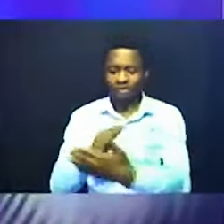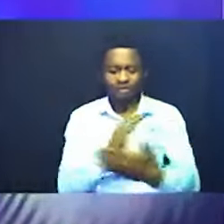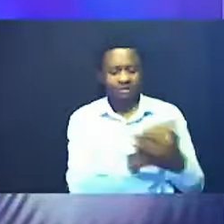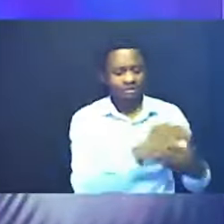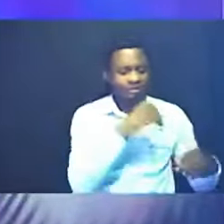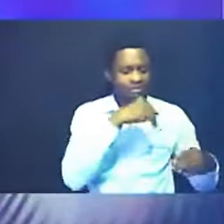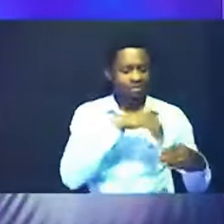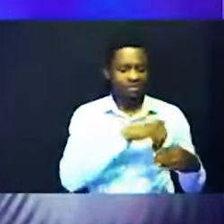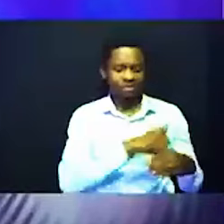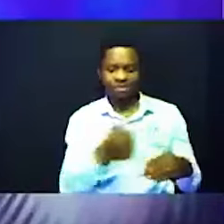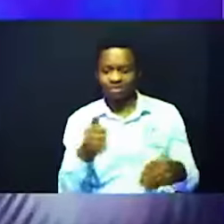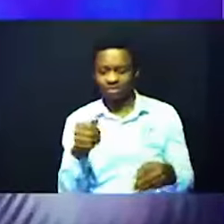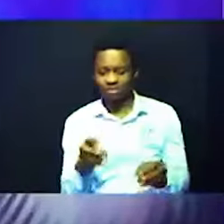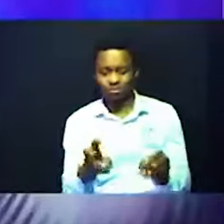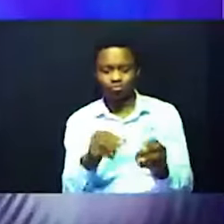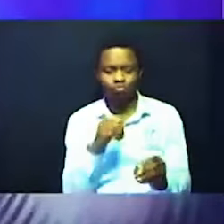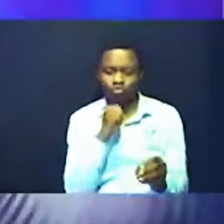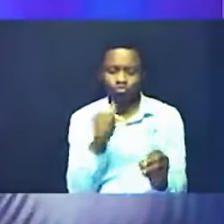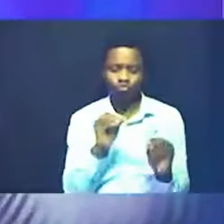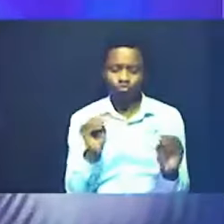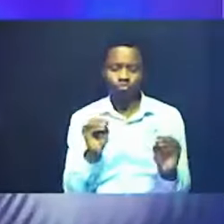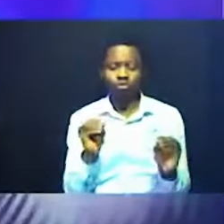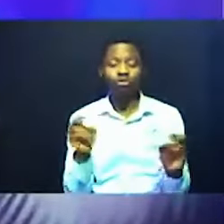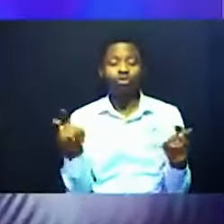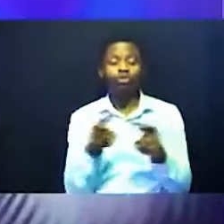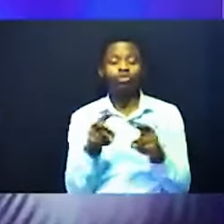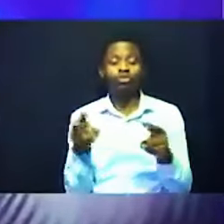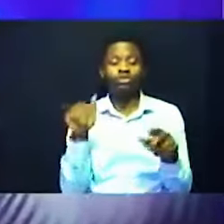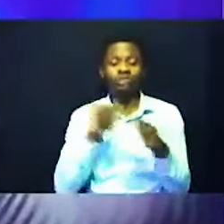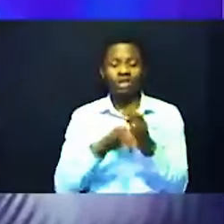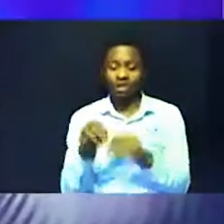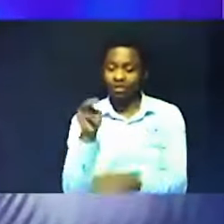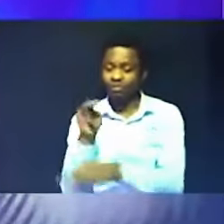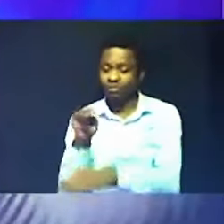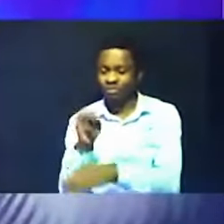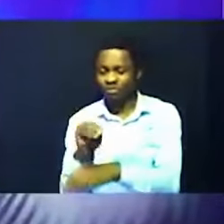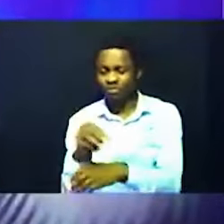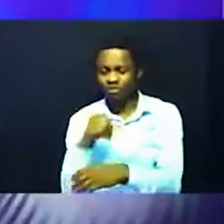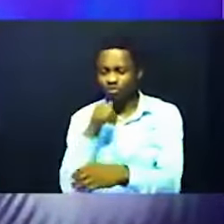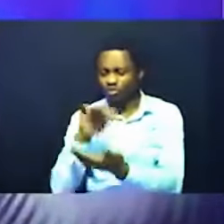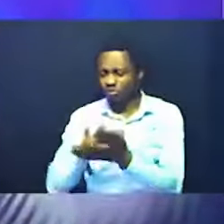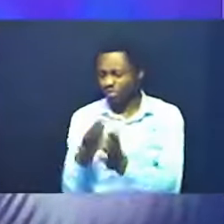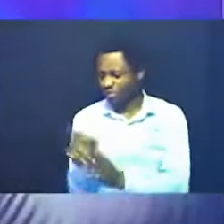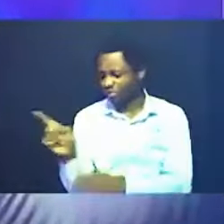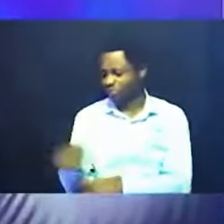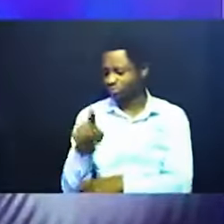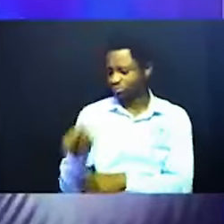anyone path so that our ministry would not be